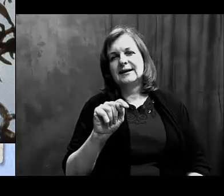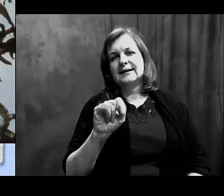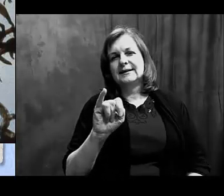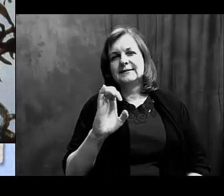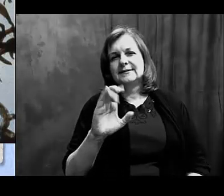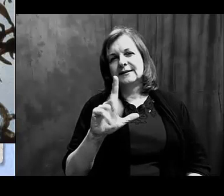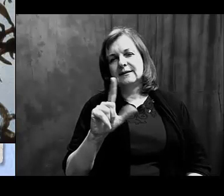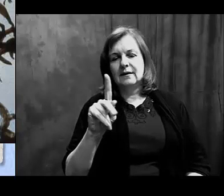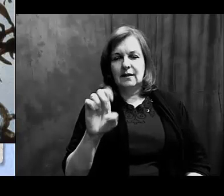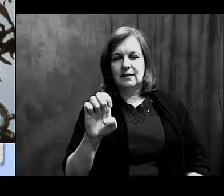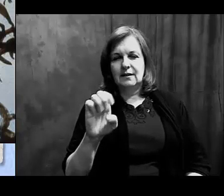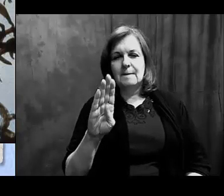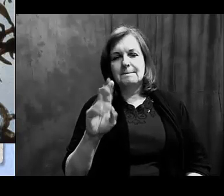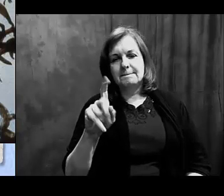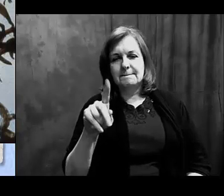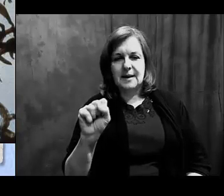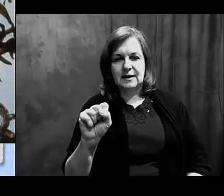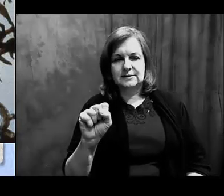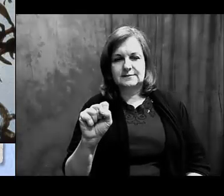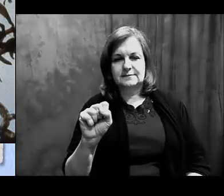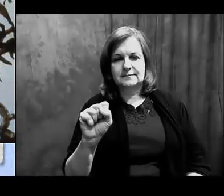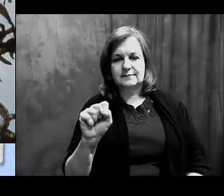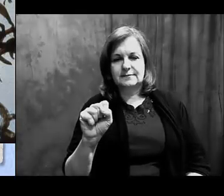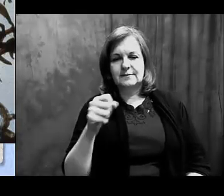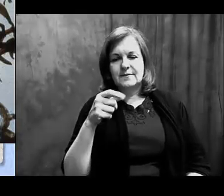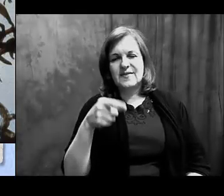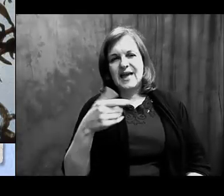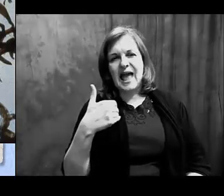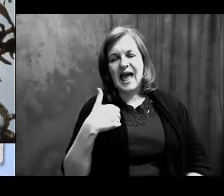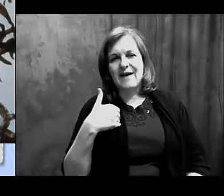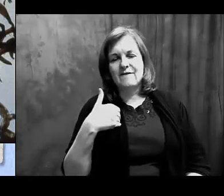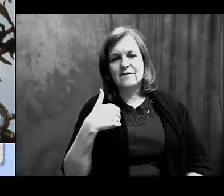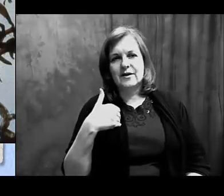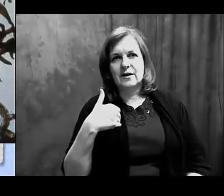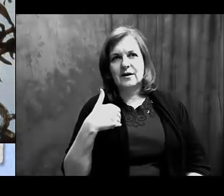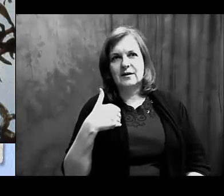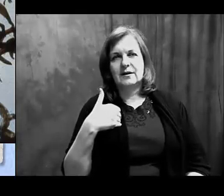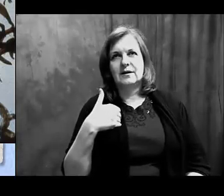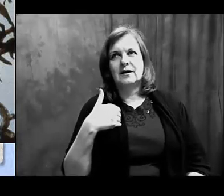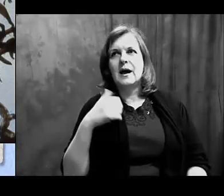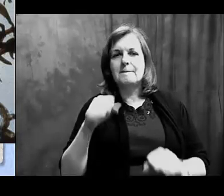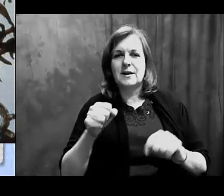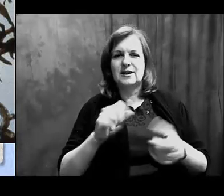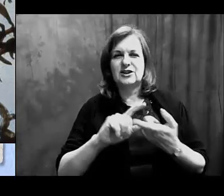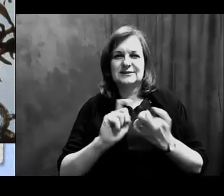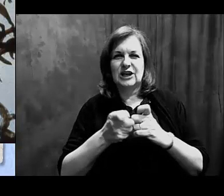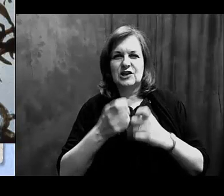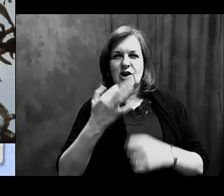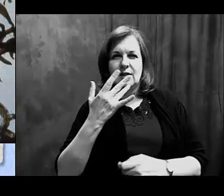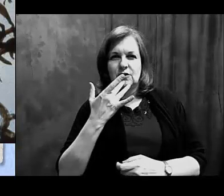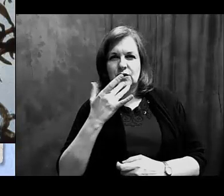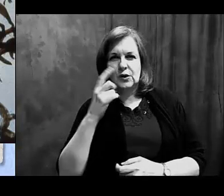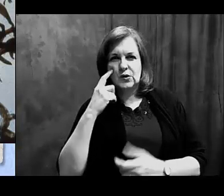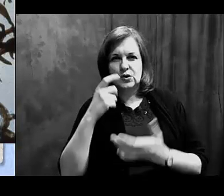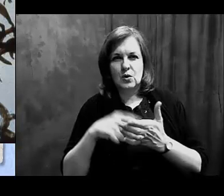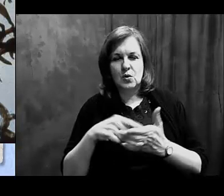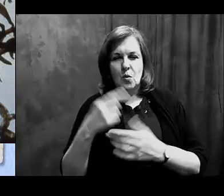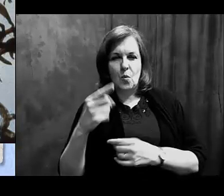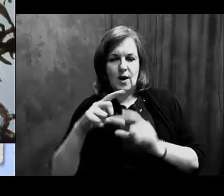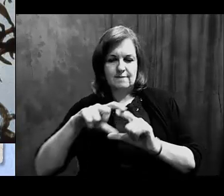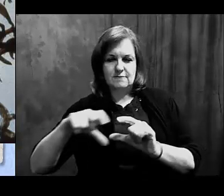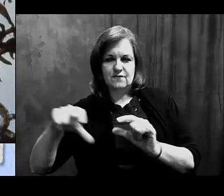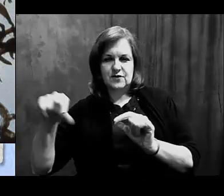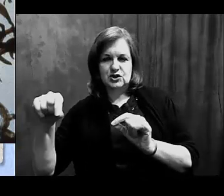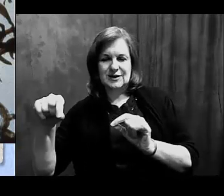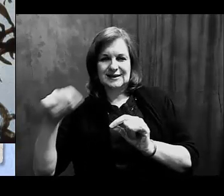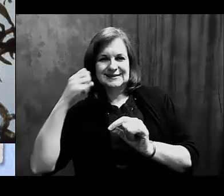here. Sticklebacks have this color morphing ability. So you see this one,